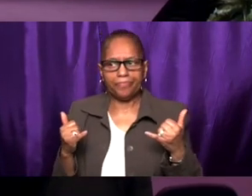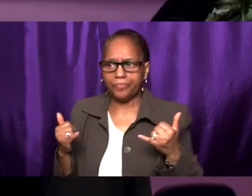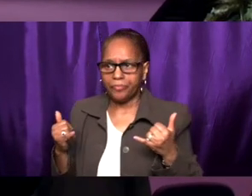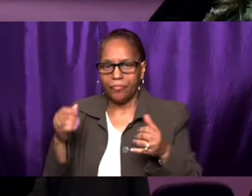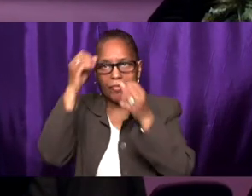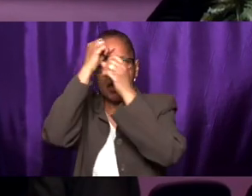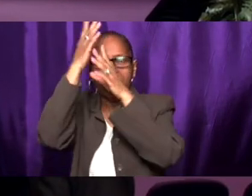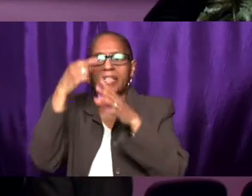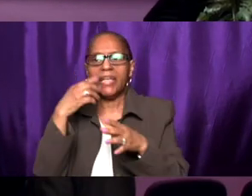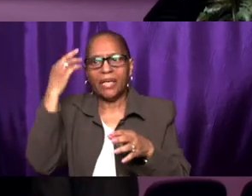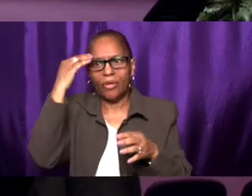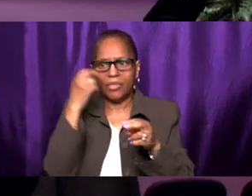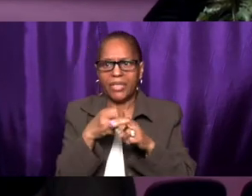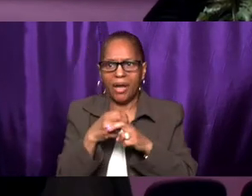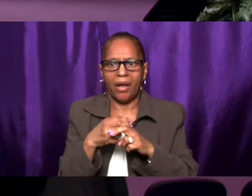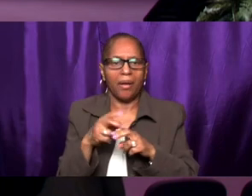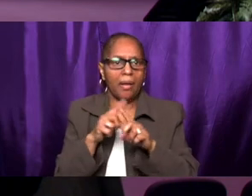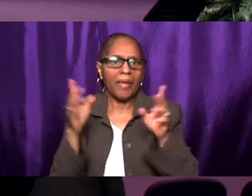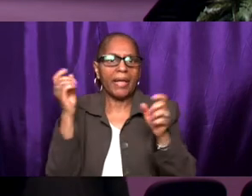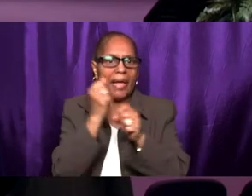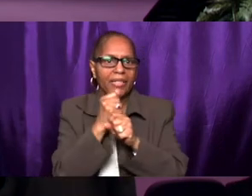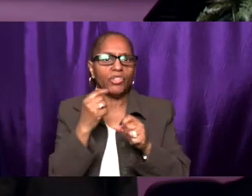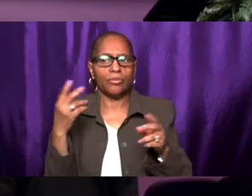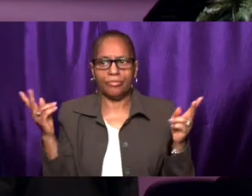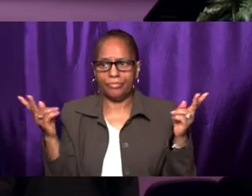Daddy, say, I know it's hard, but I got you.